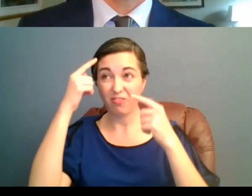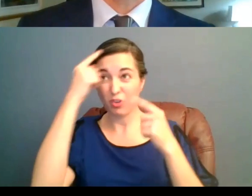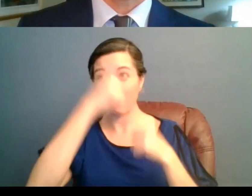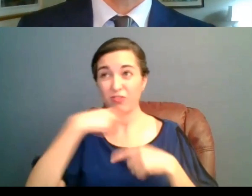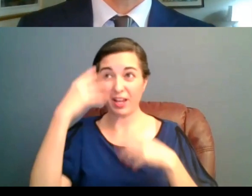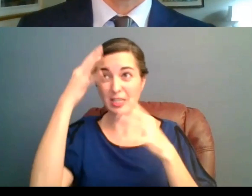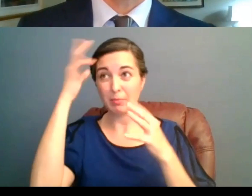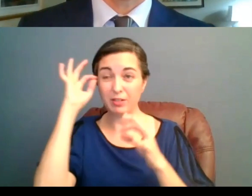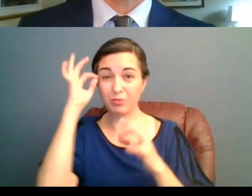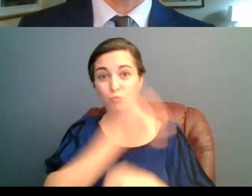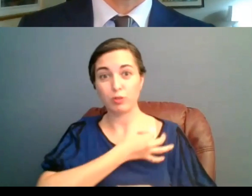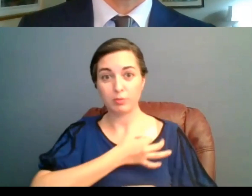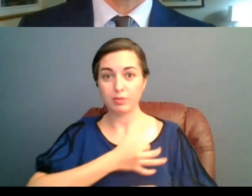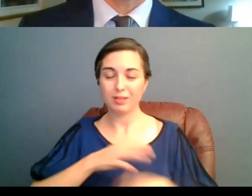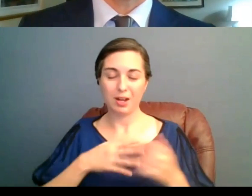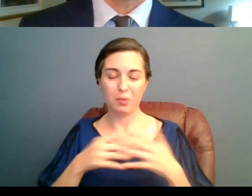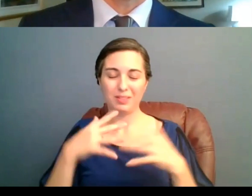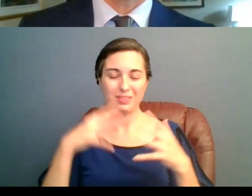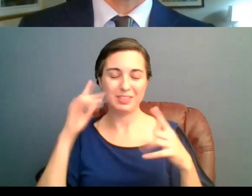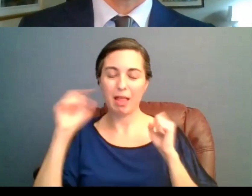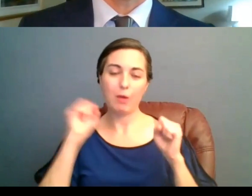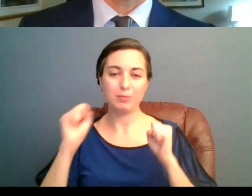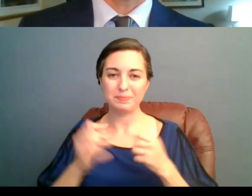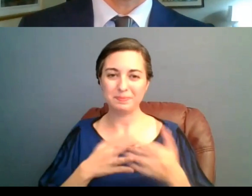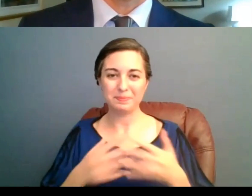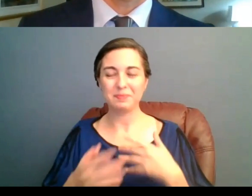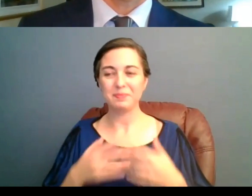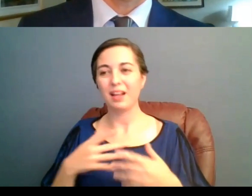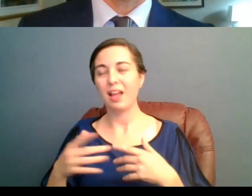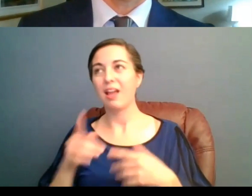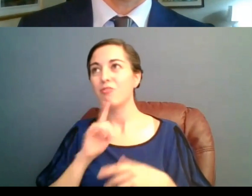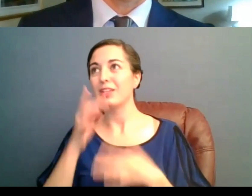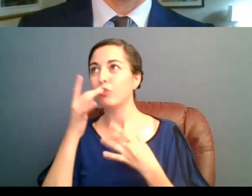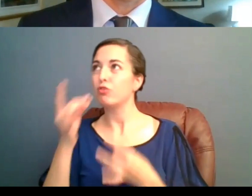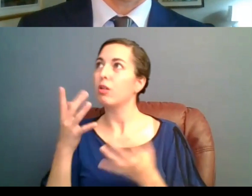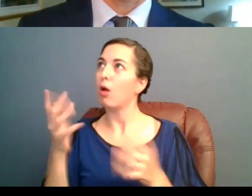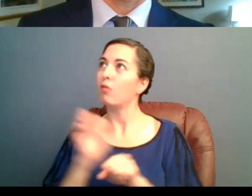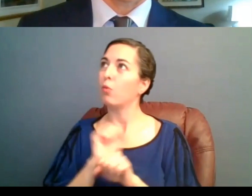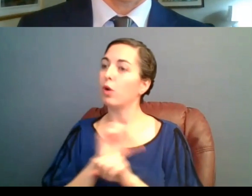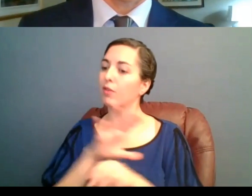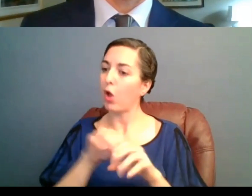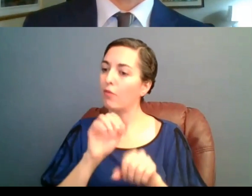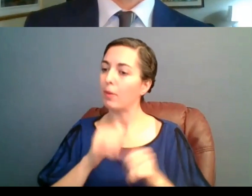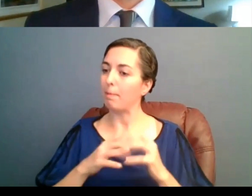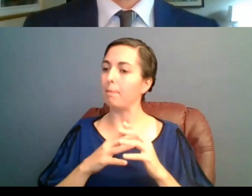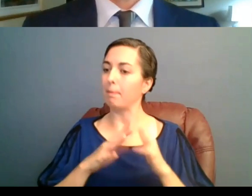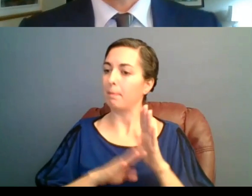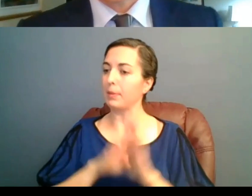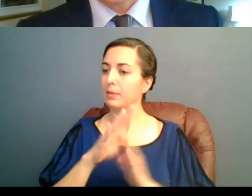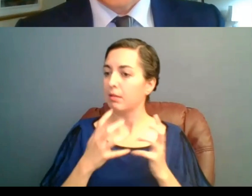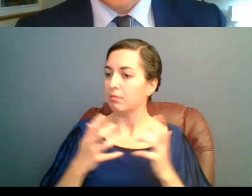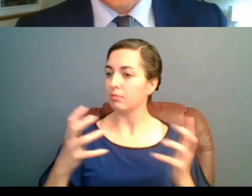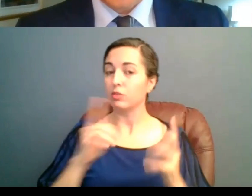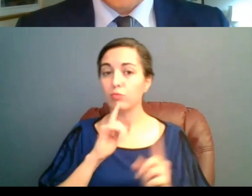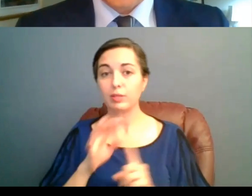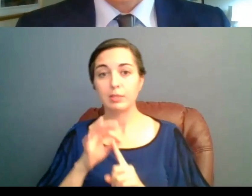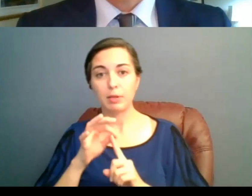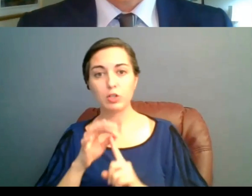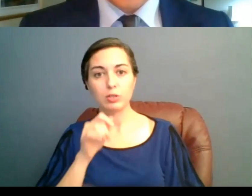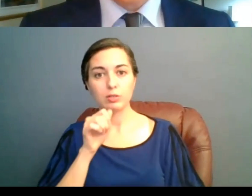really exciting. So much has gone into it. And then another thing that's really special is that it's totally privately